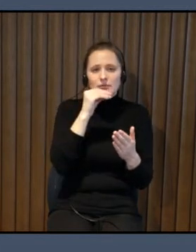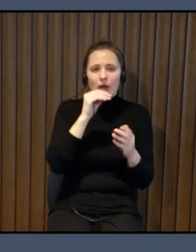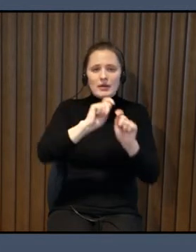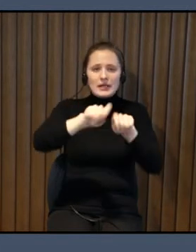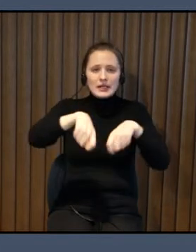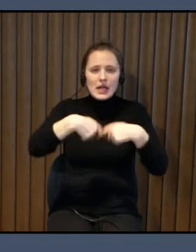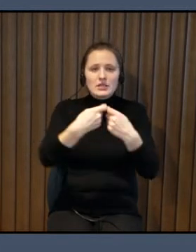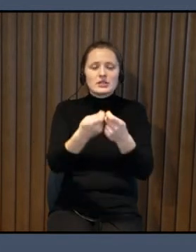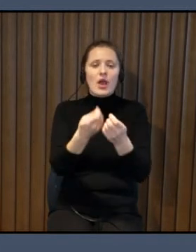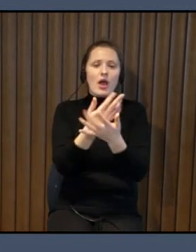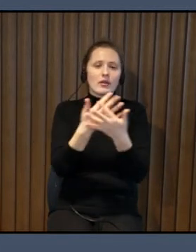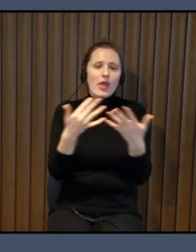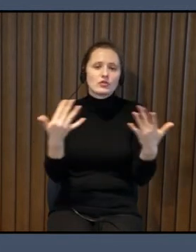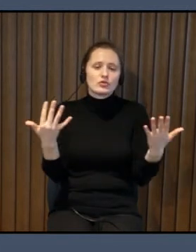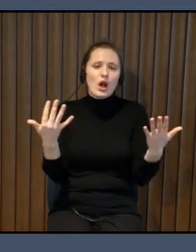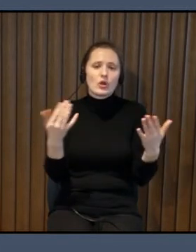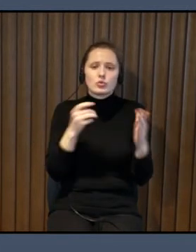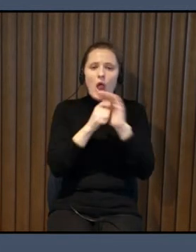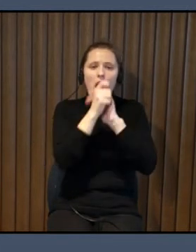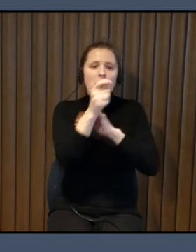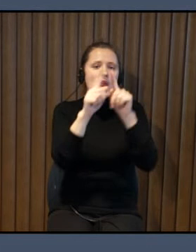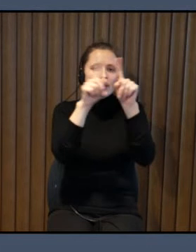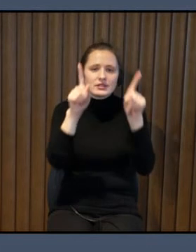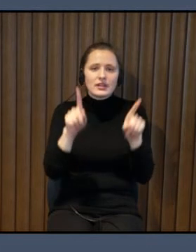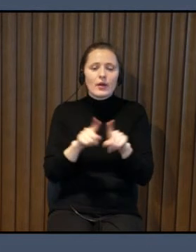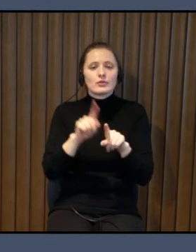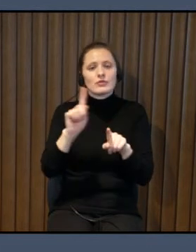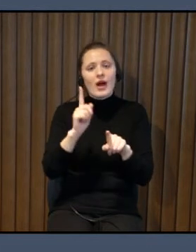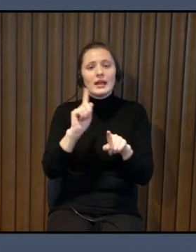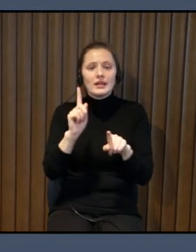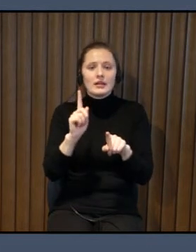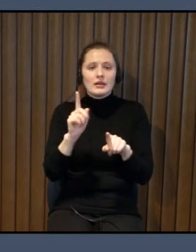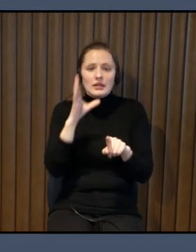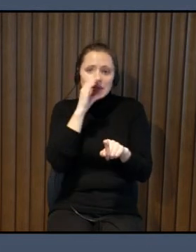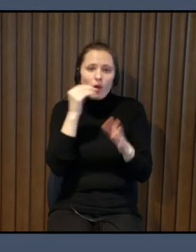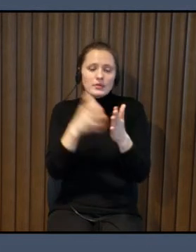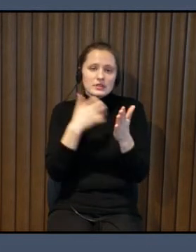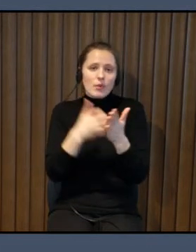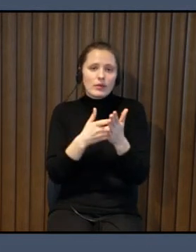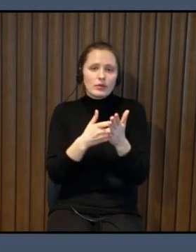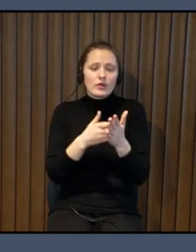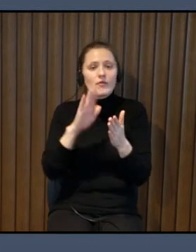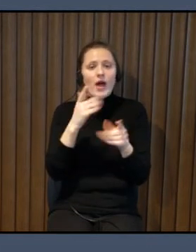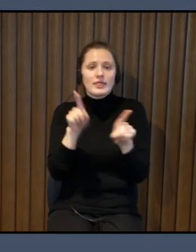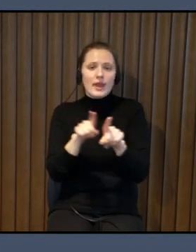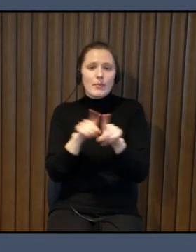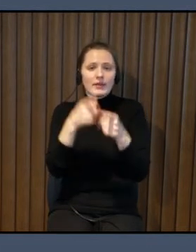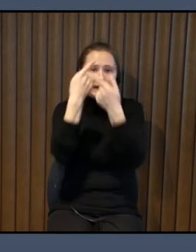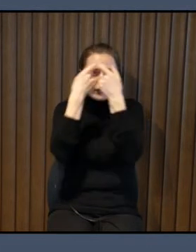digital environment. So we have to ask a question whether, for example, Latvia LV